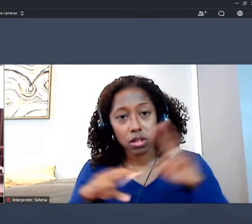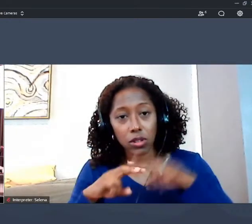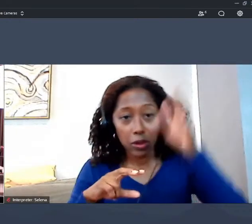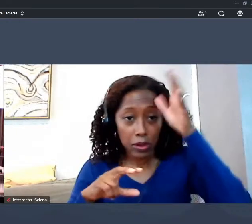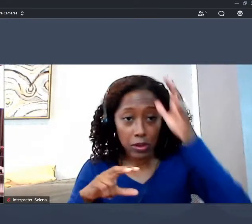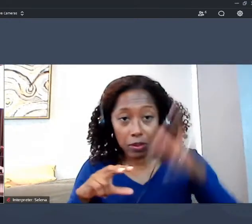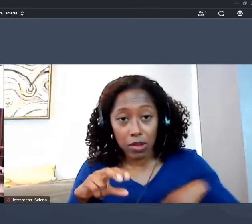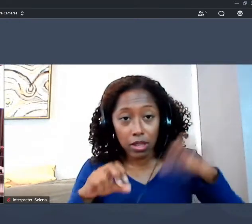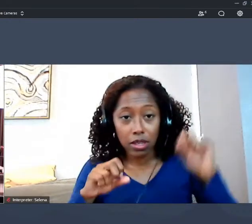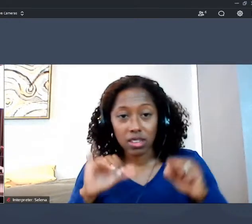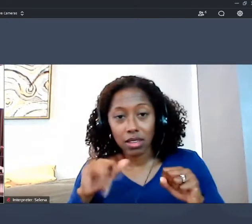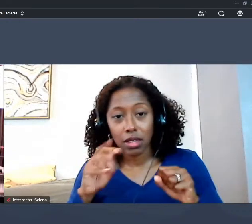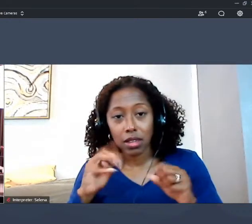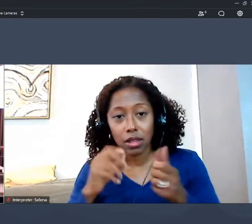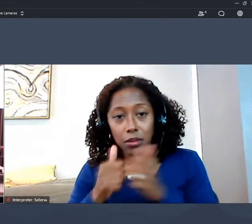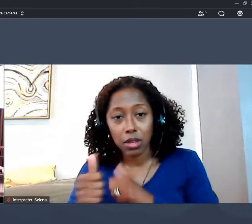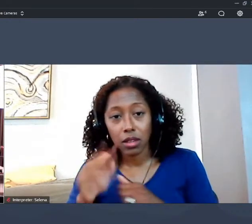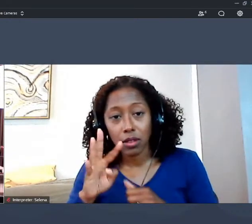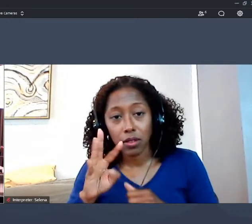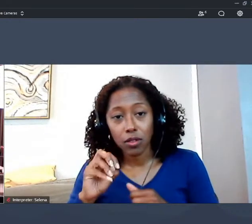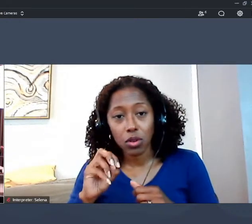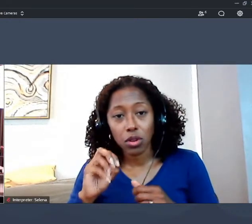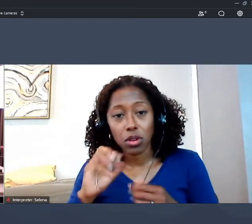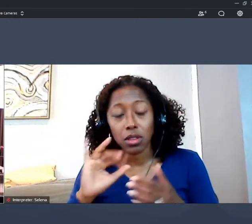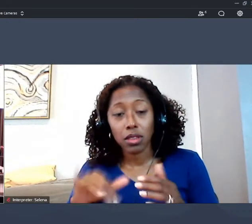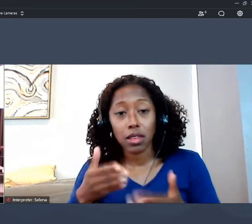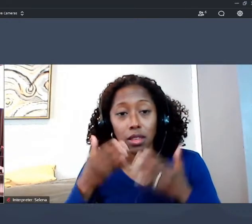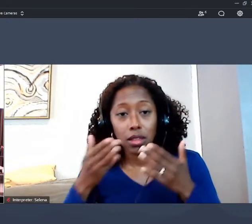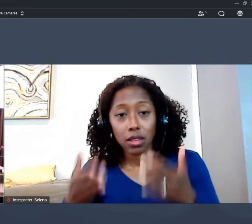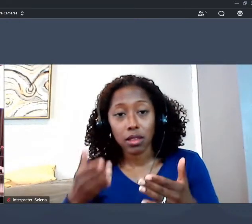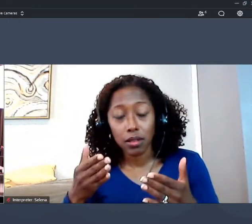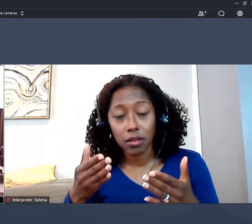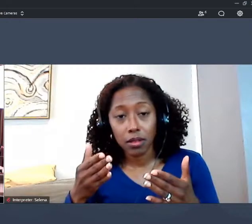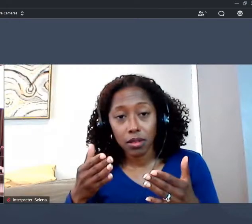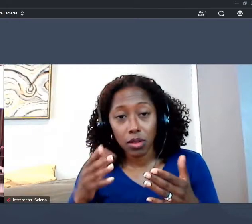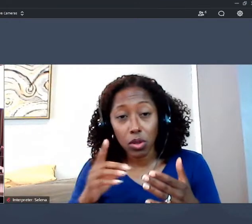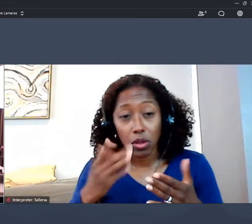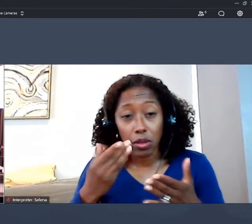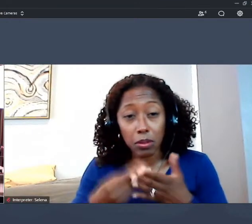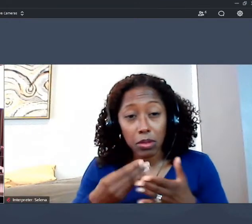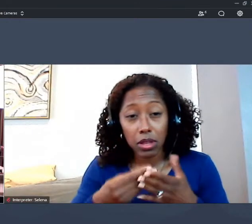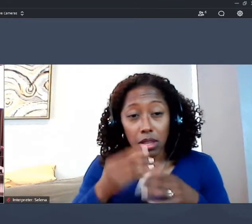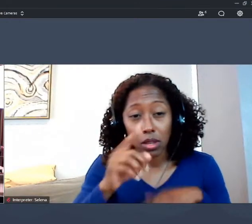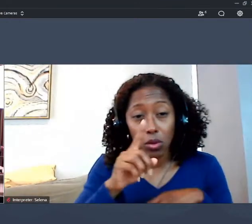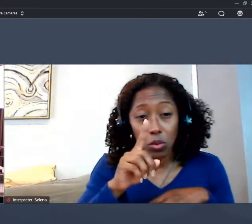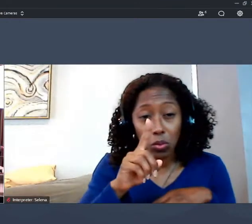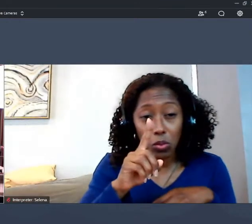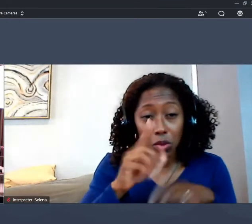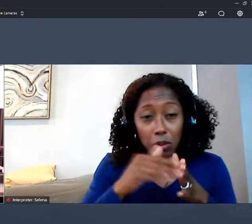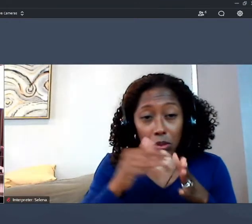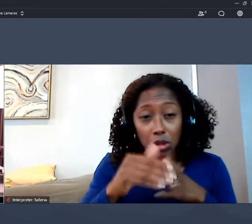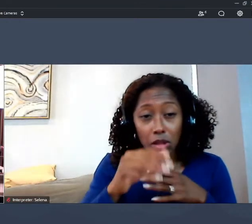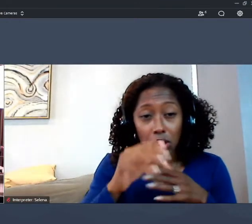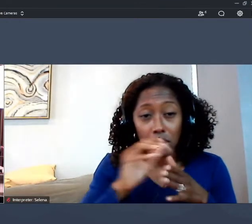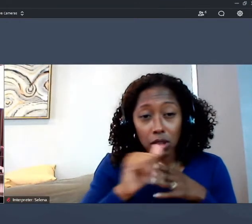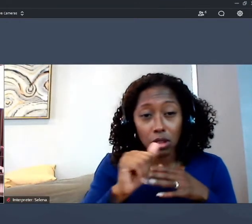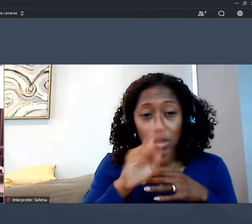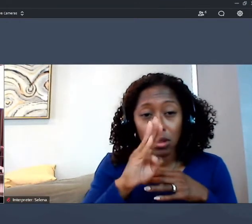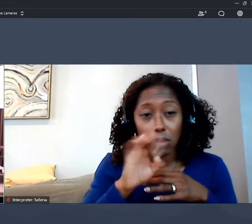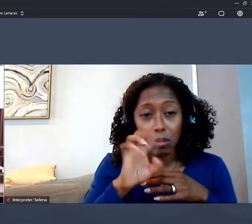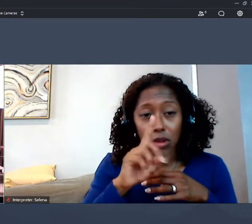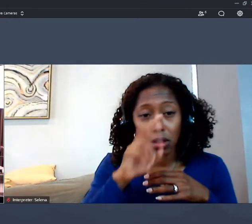item 40. Item number 40 is a resolution appropriating $1 million in GEO bonds to LED traffic